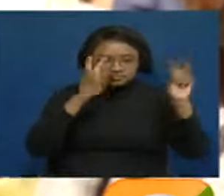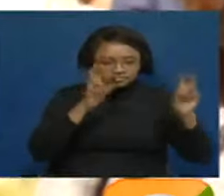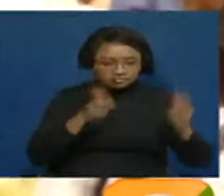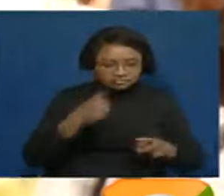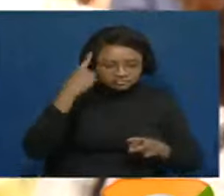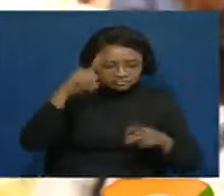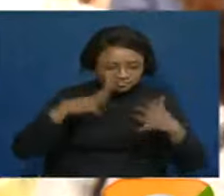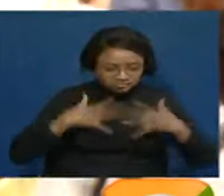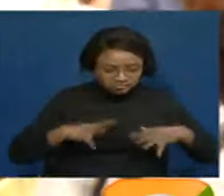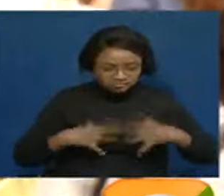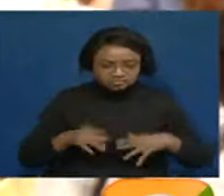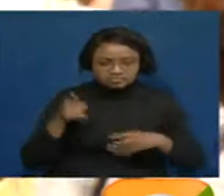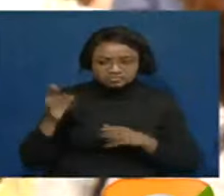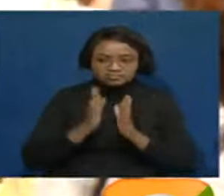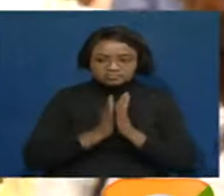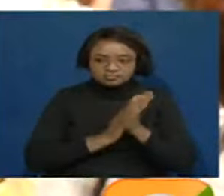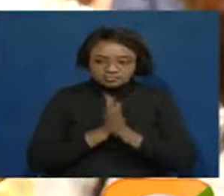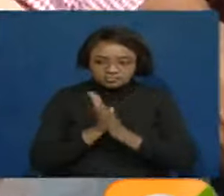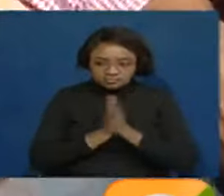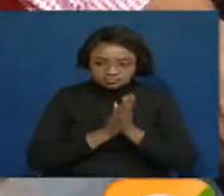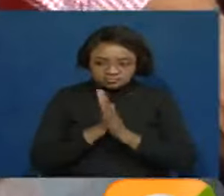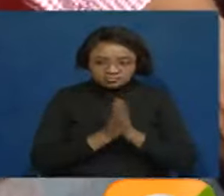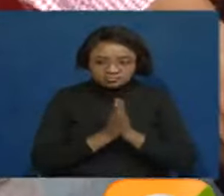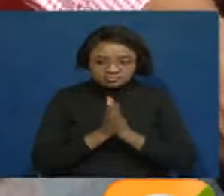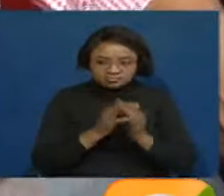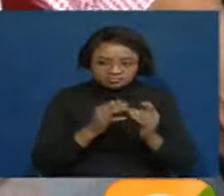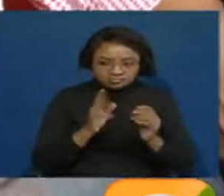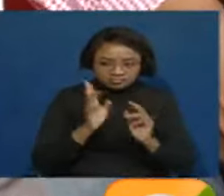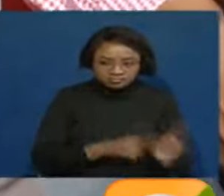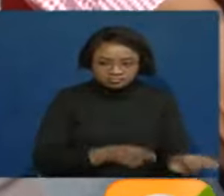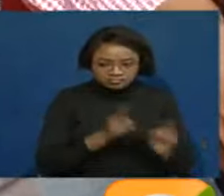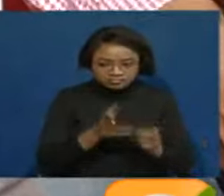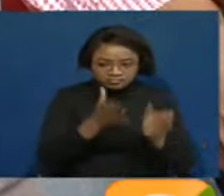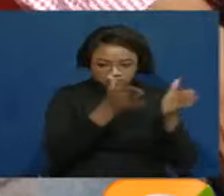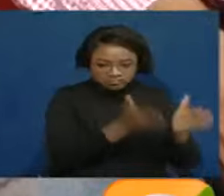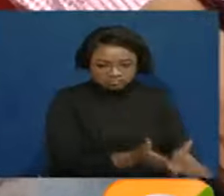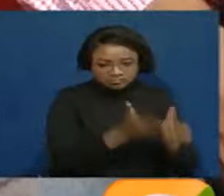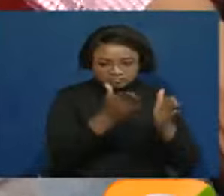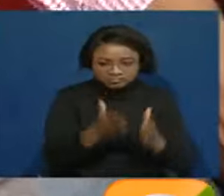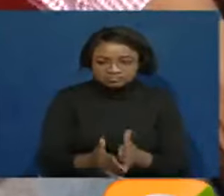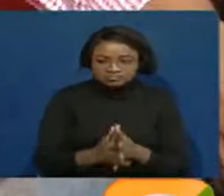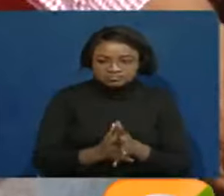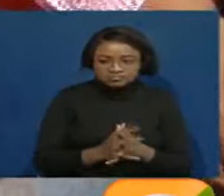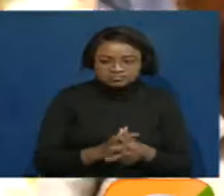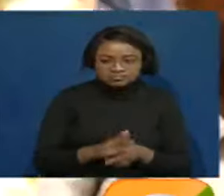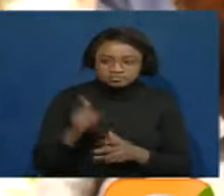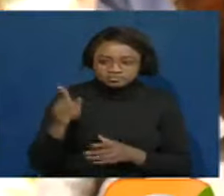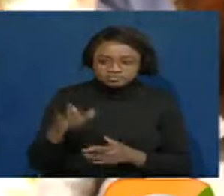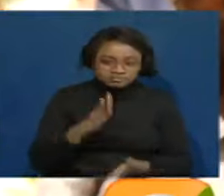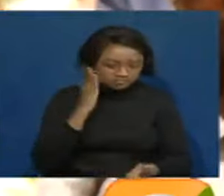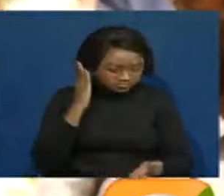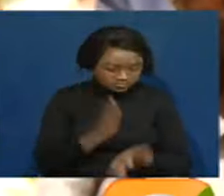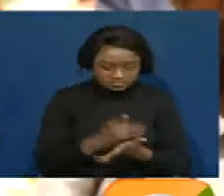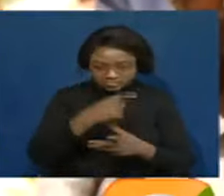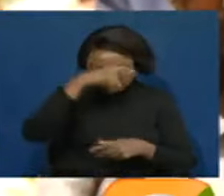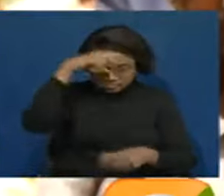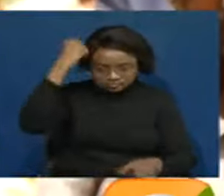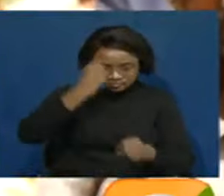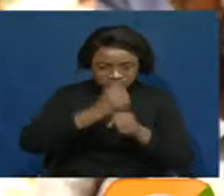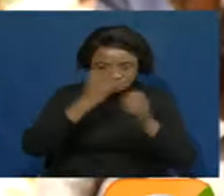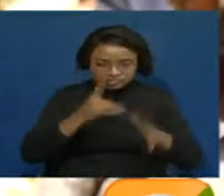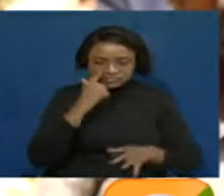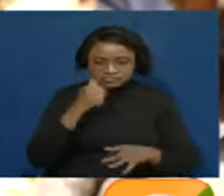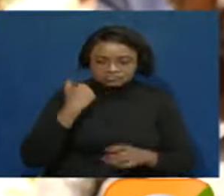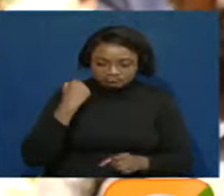is passionate about ordinary people. A living example of a true hustler who rose from